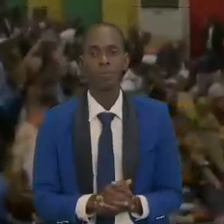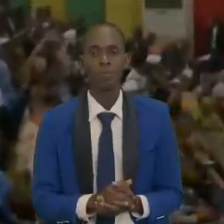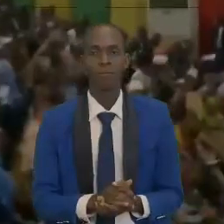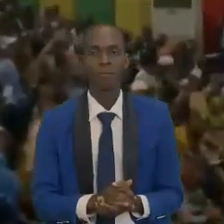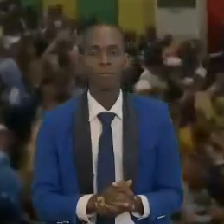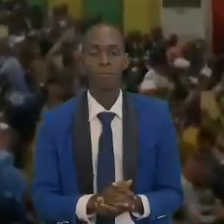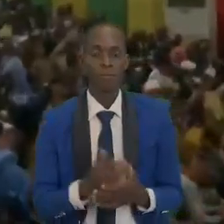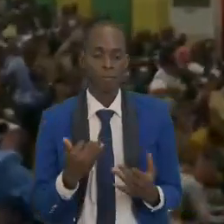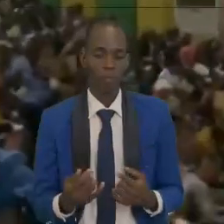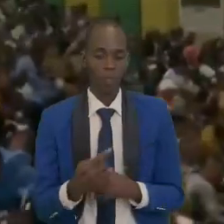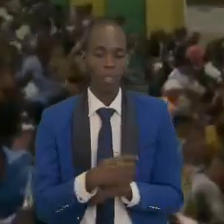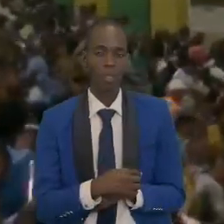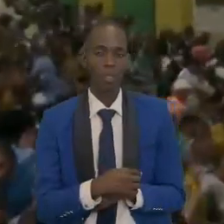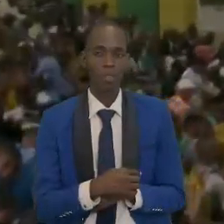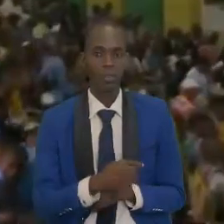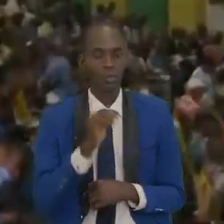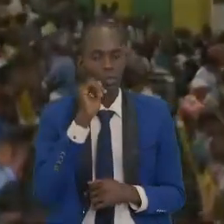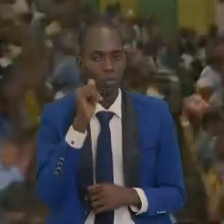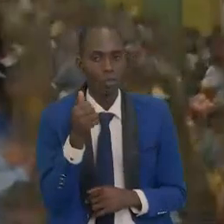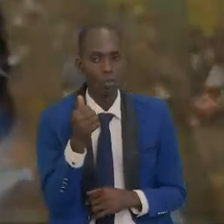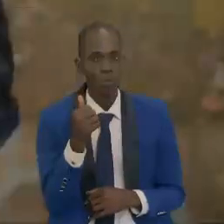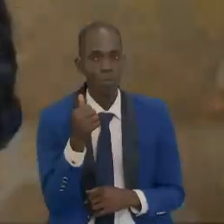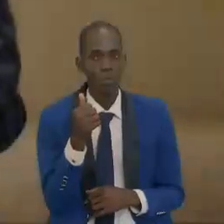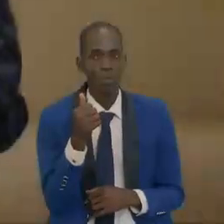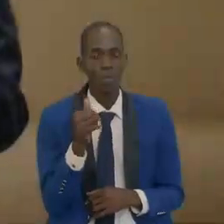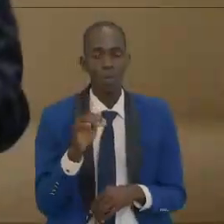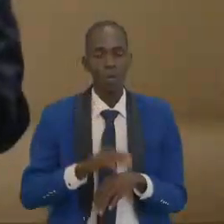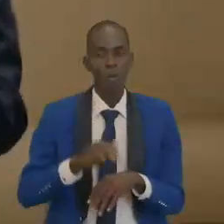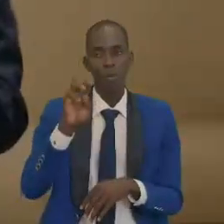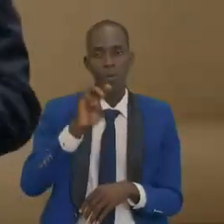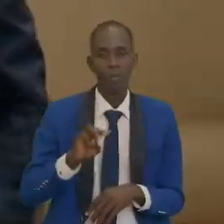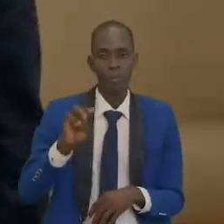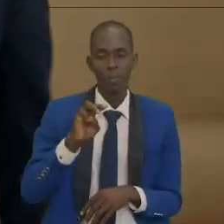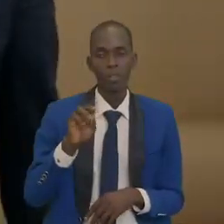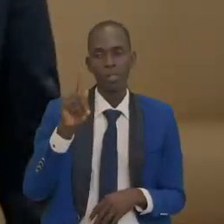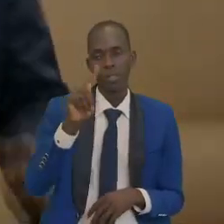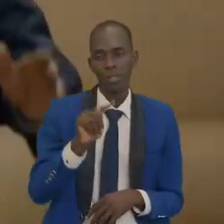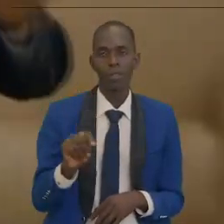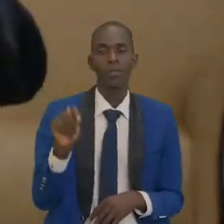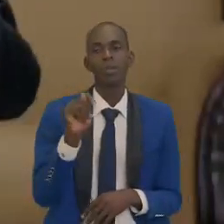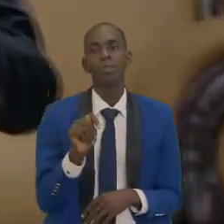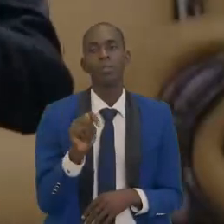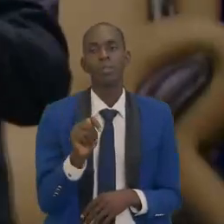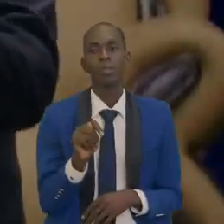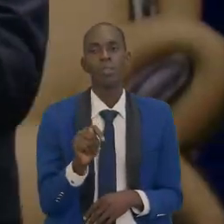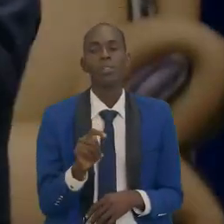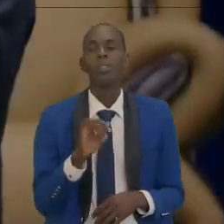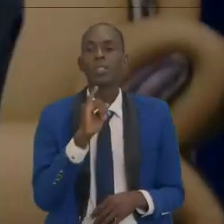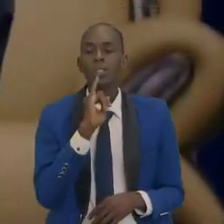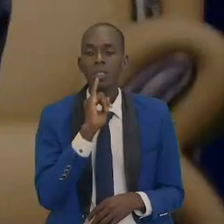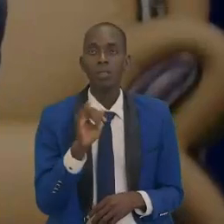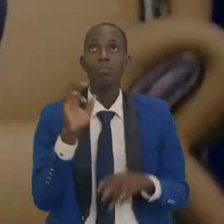today tomorrow Monday Tuesday is a long